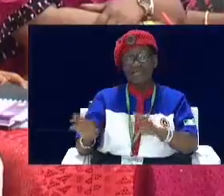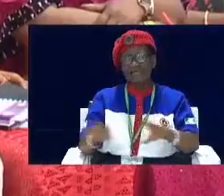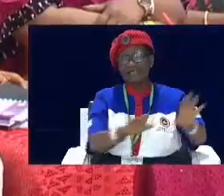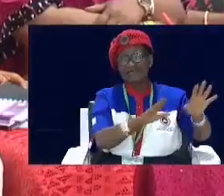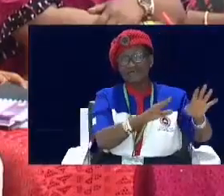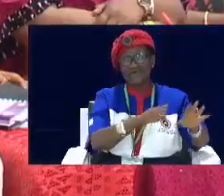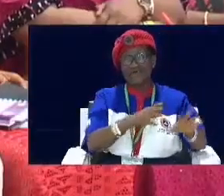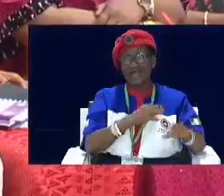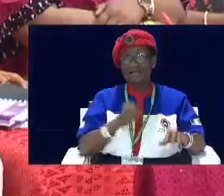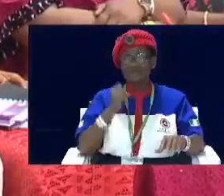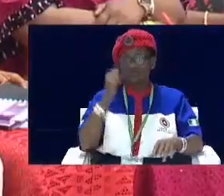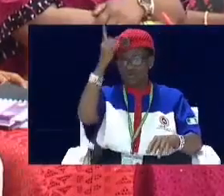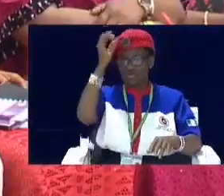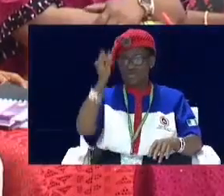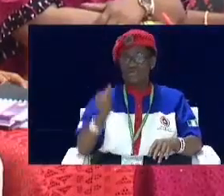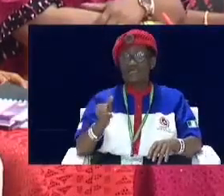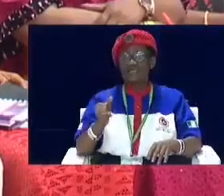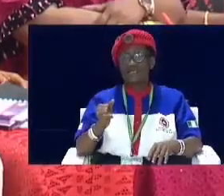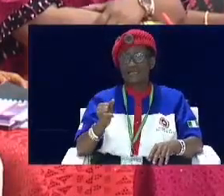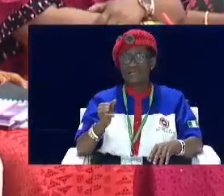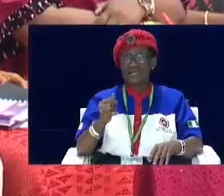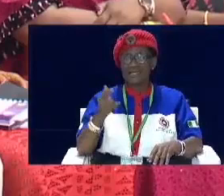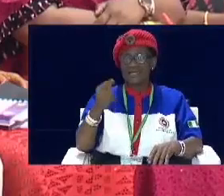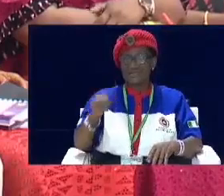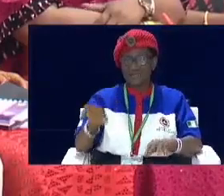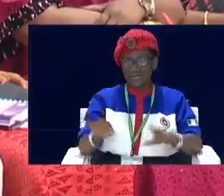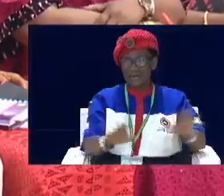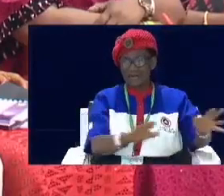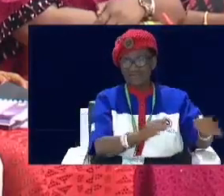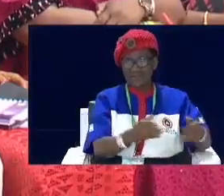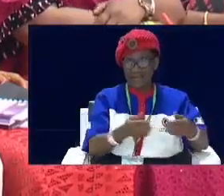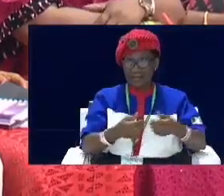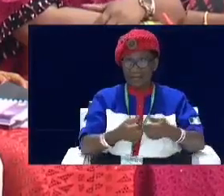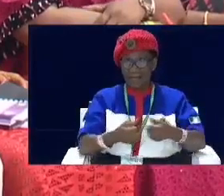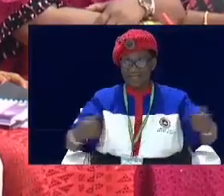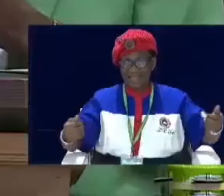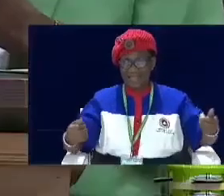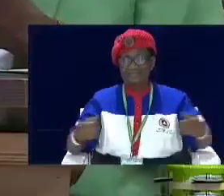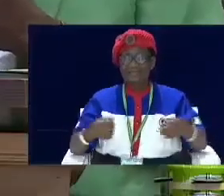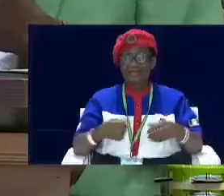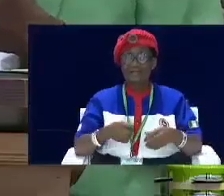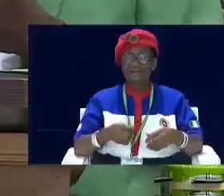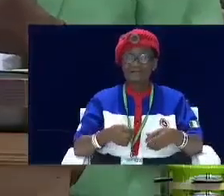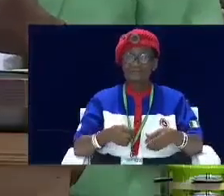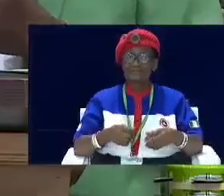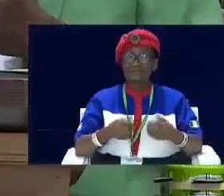And suddenly lojiji the river parted. Odo na pinya. Now